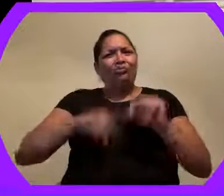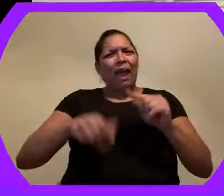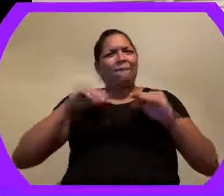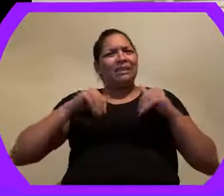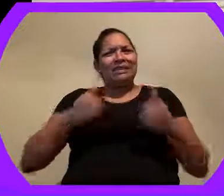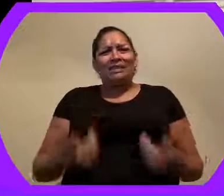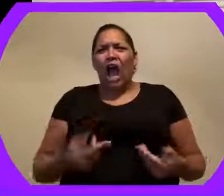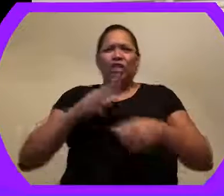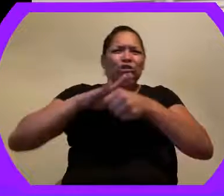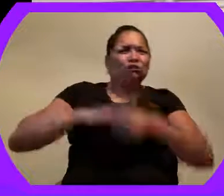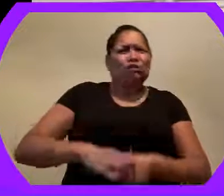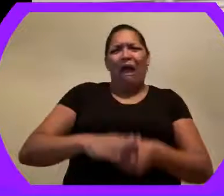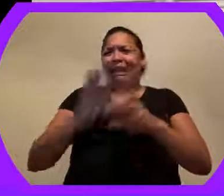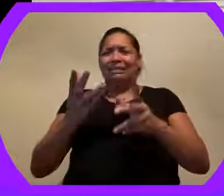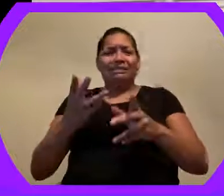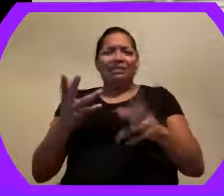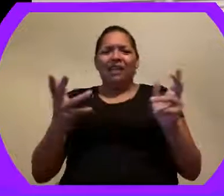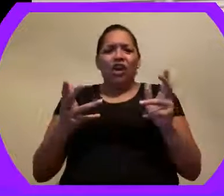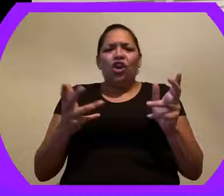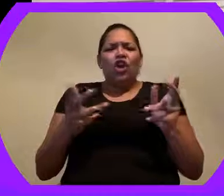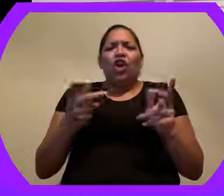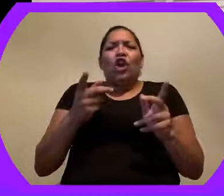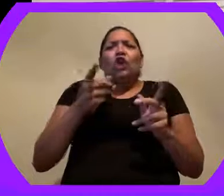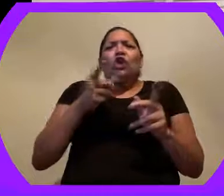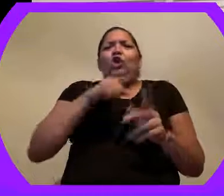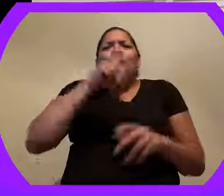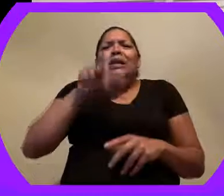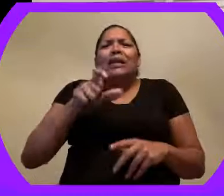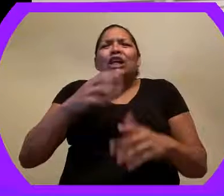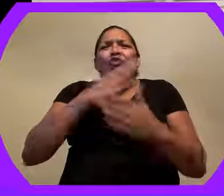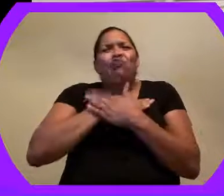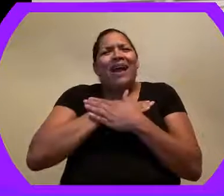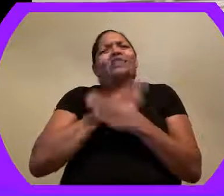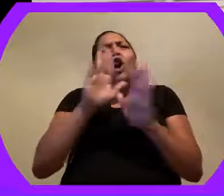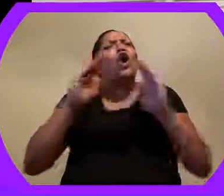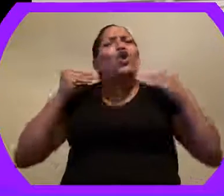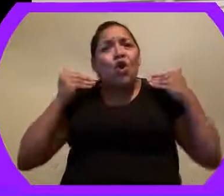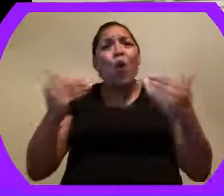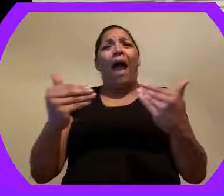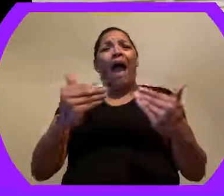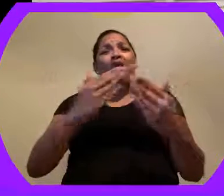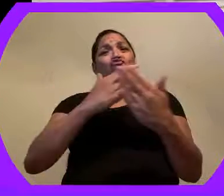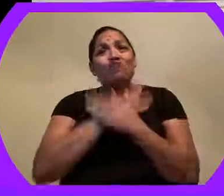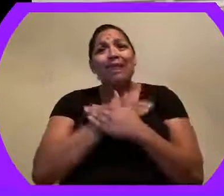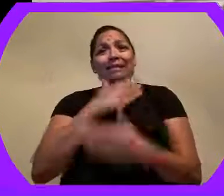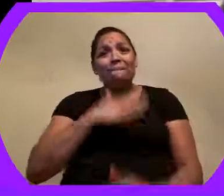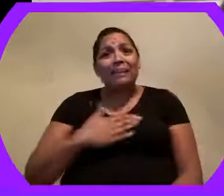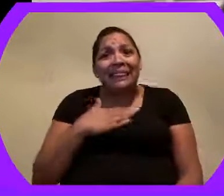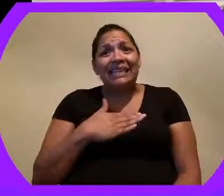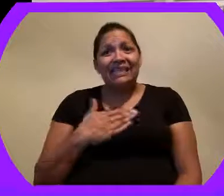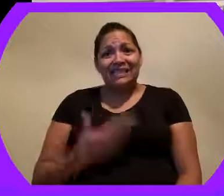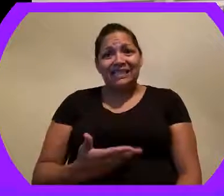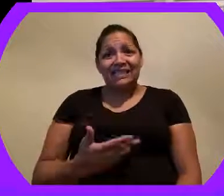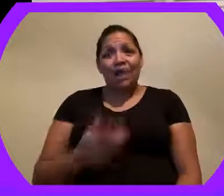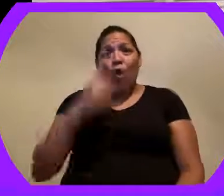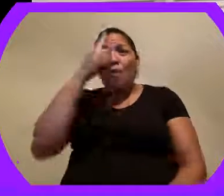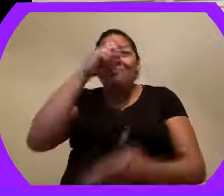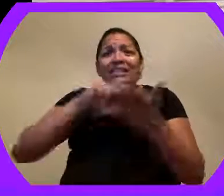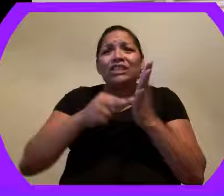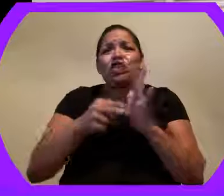up. Doesn't mean that you can't be tired. It doesn't mean that you can't be stressed. It doesn't mean that you don't need to rest. Rest,